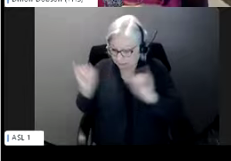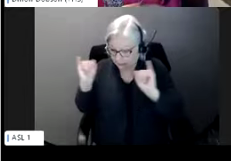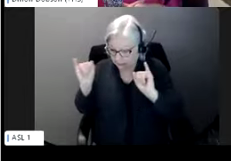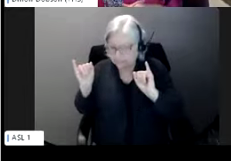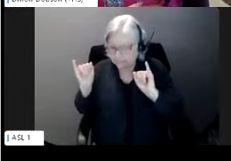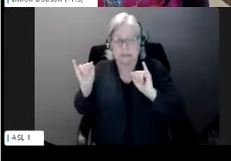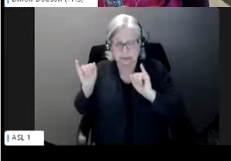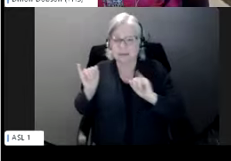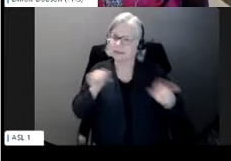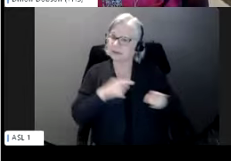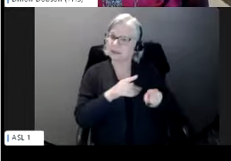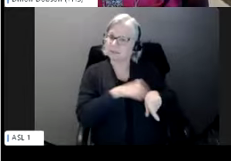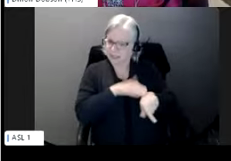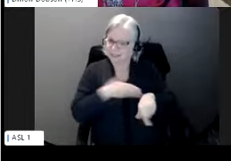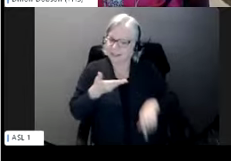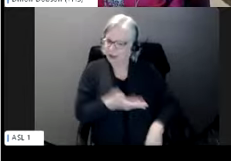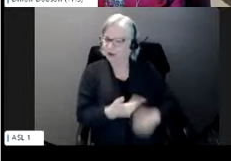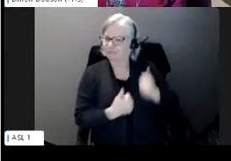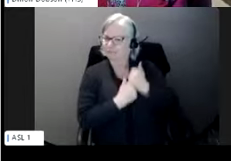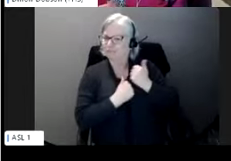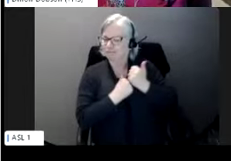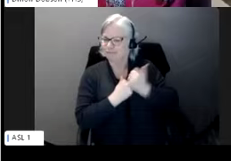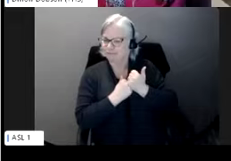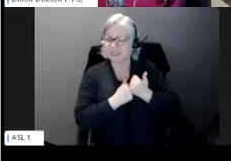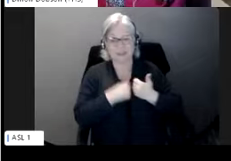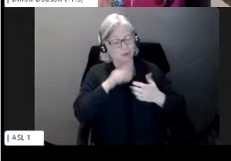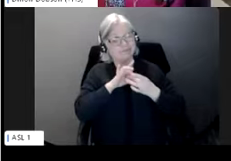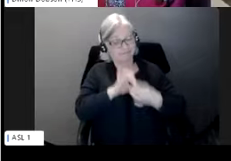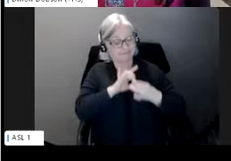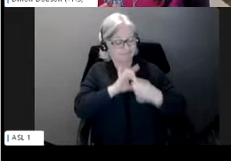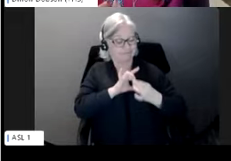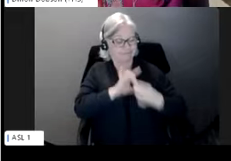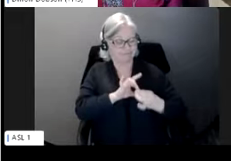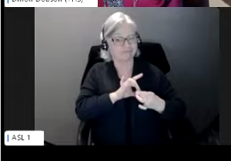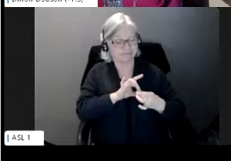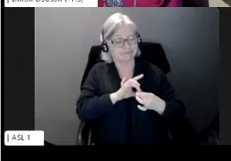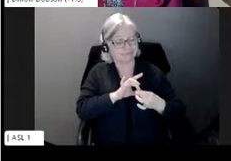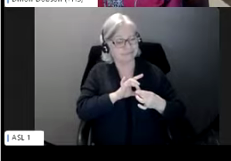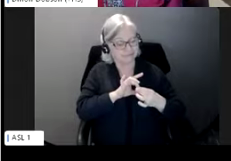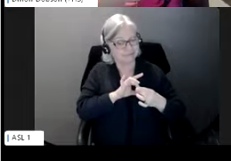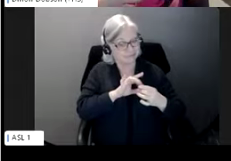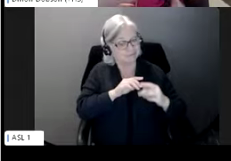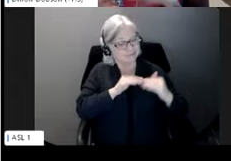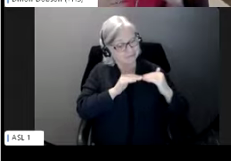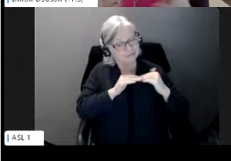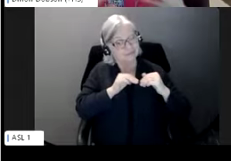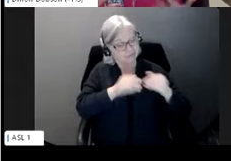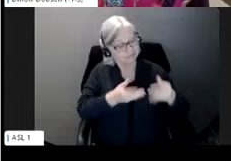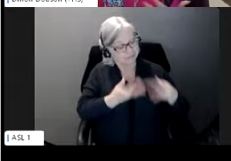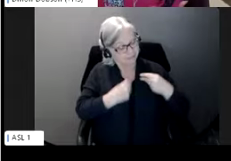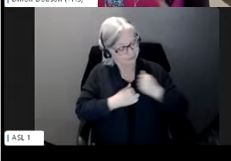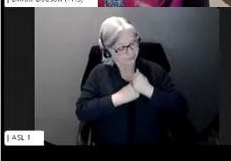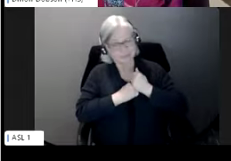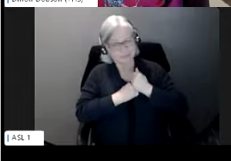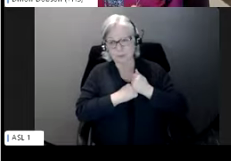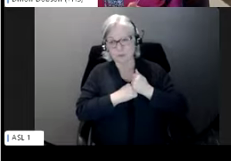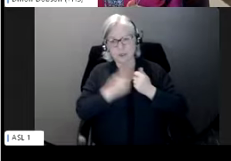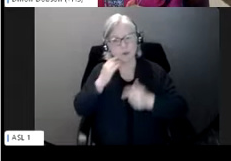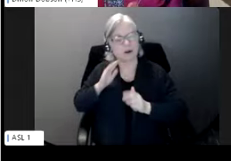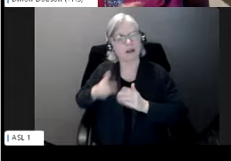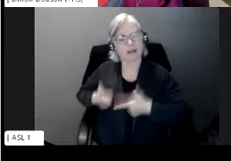that nature. And so the attachment is something that has perhaps been enduring and has been really stabilizing during a lot of other types of